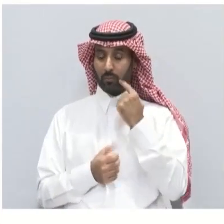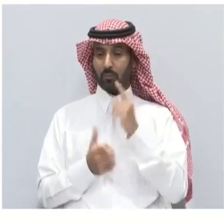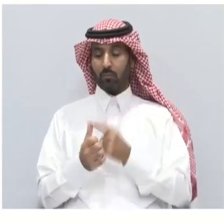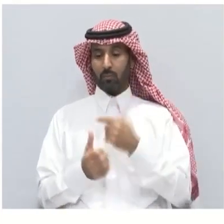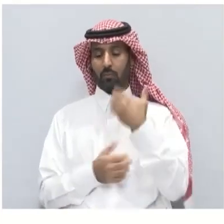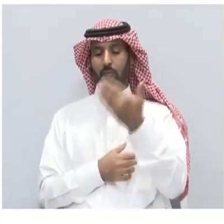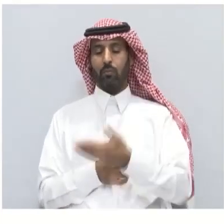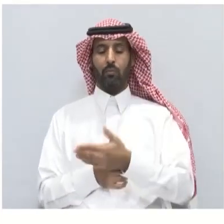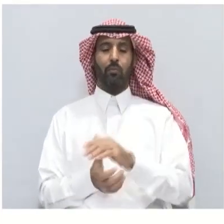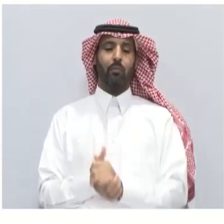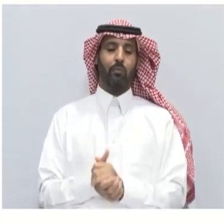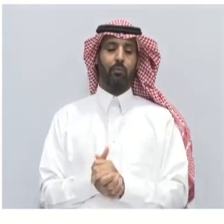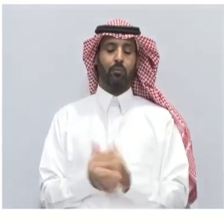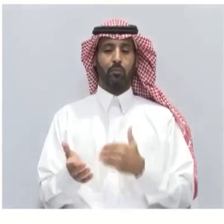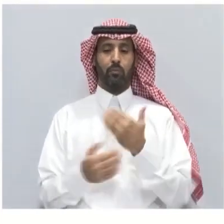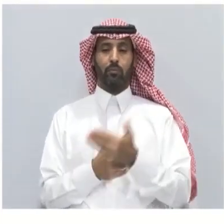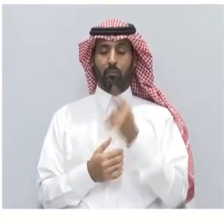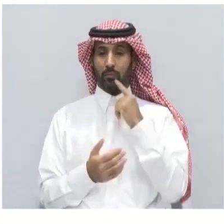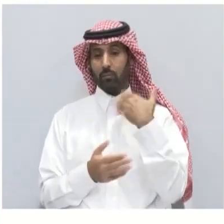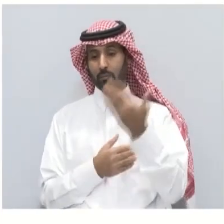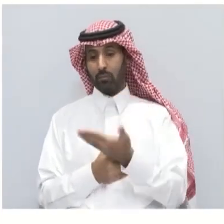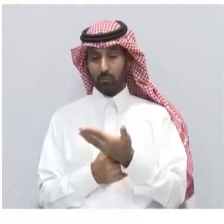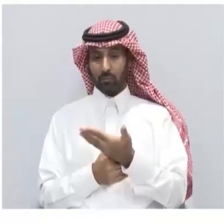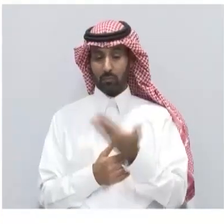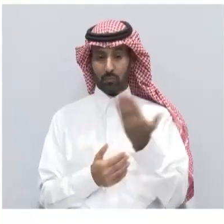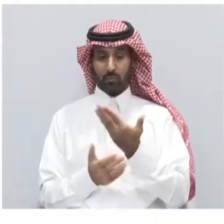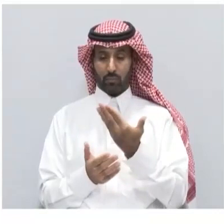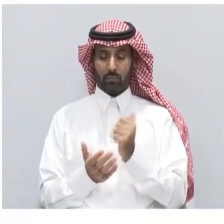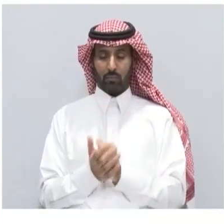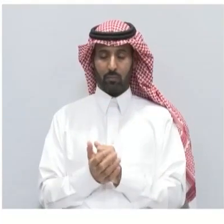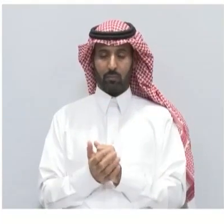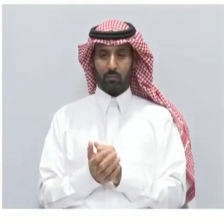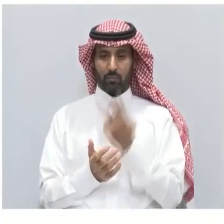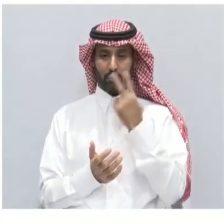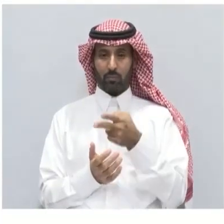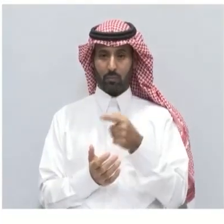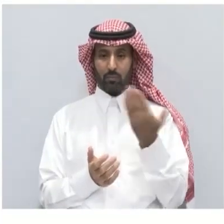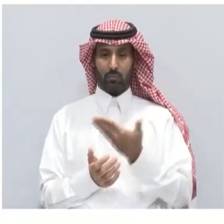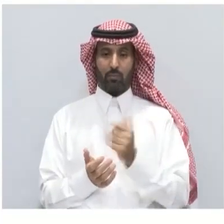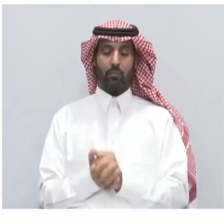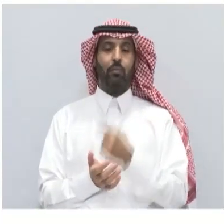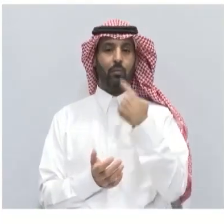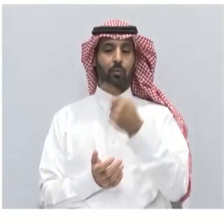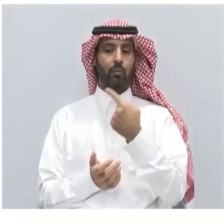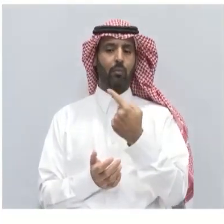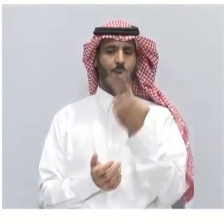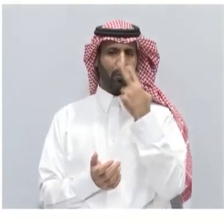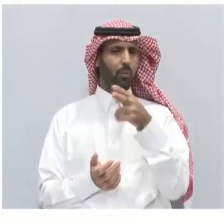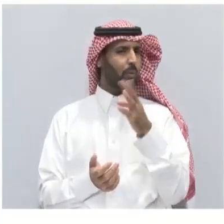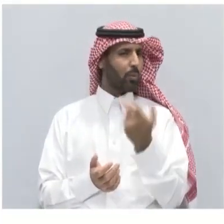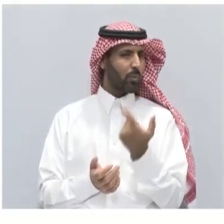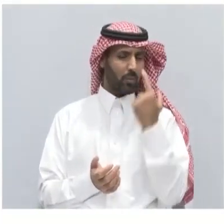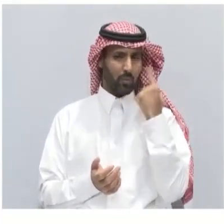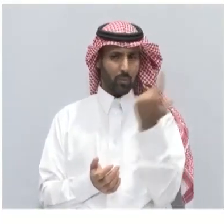60 years. And then we took the after reading question. So this is today's lesson speaking. What do you see here